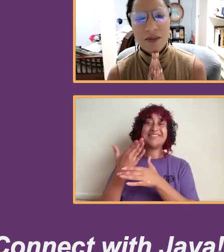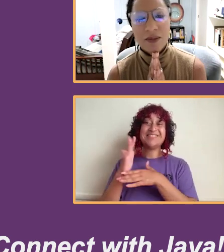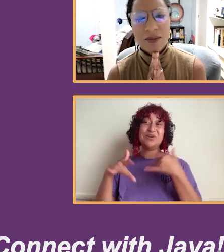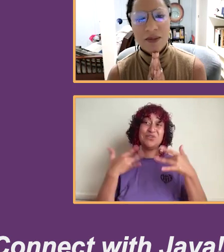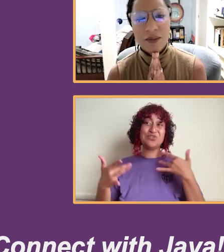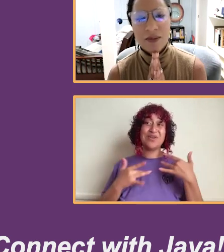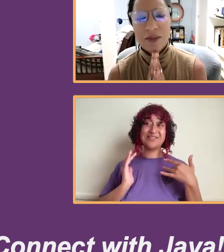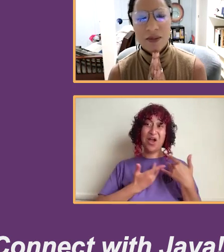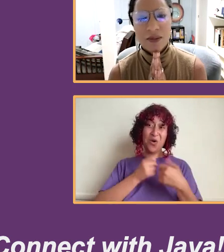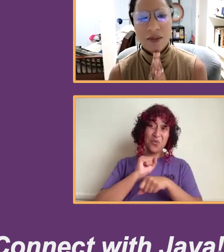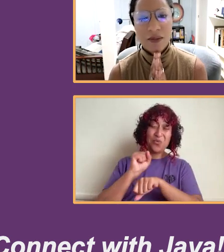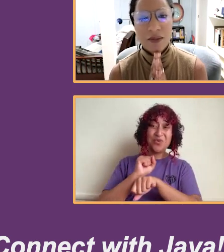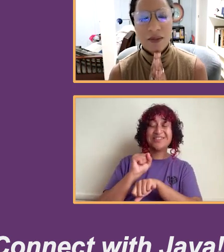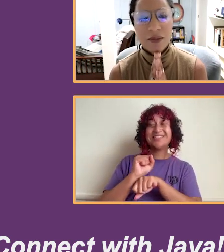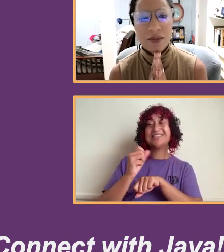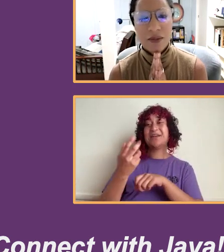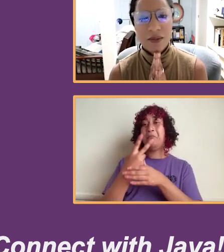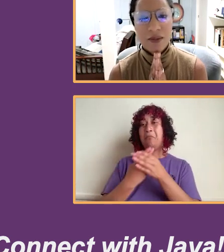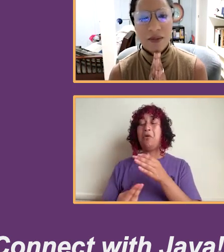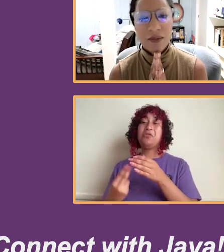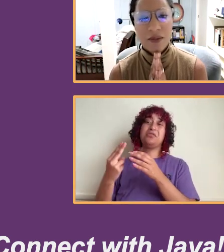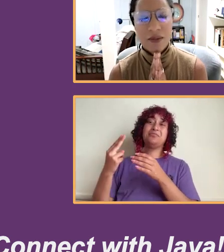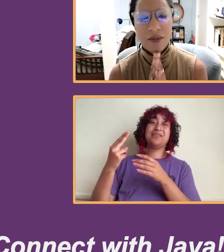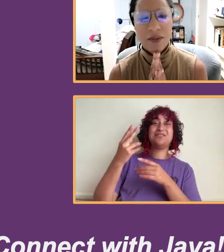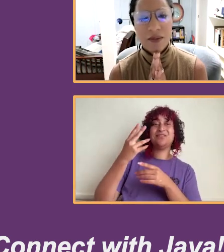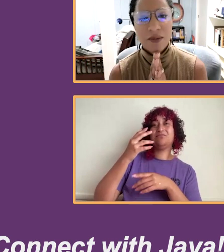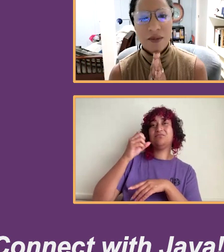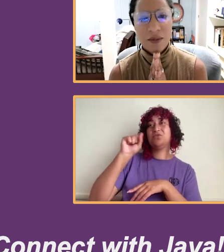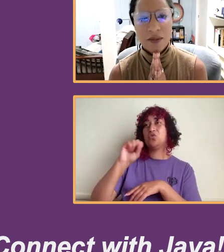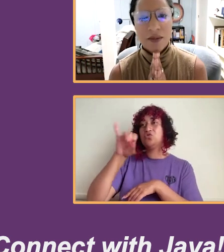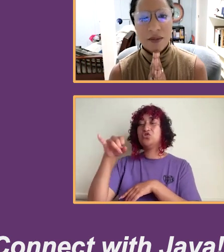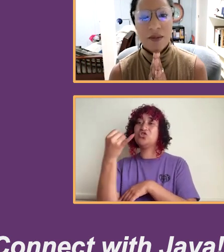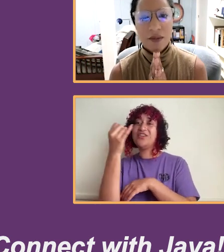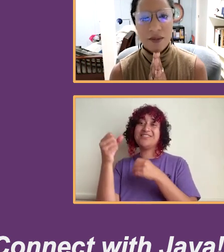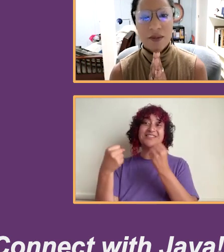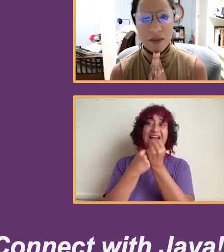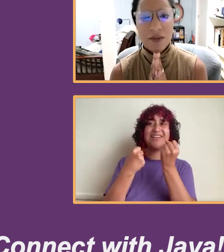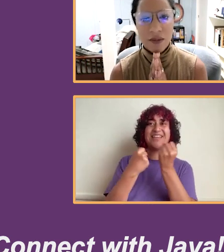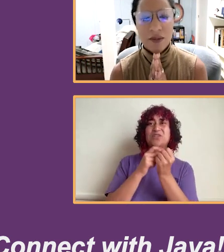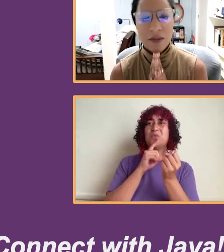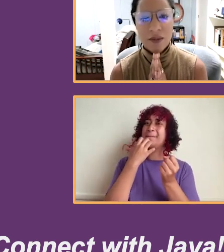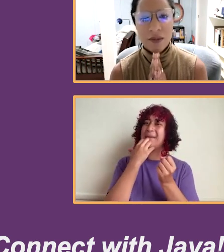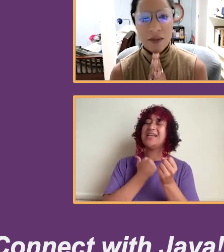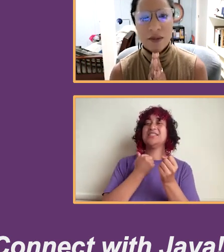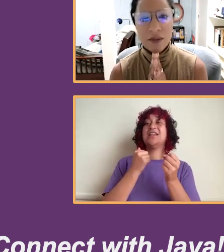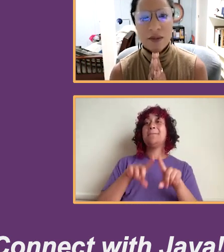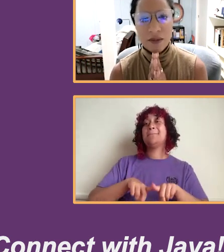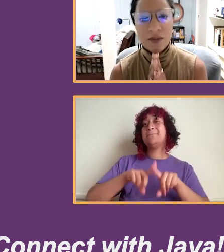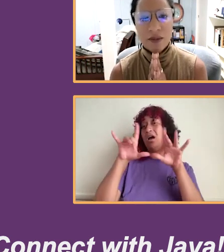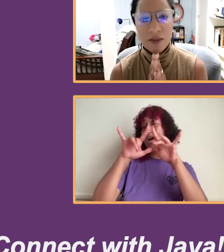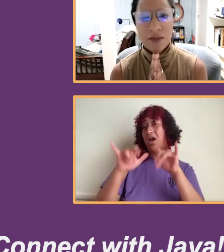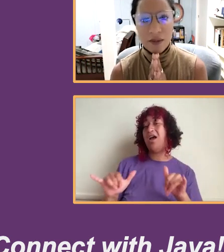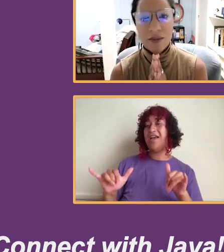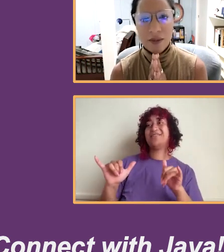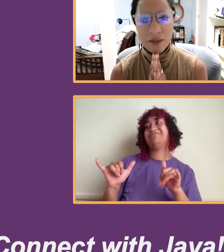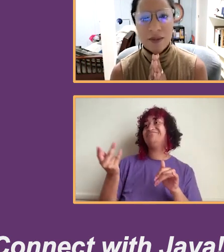that we do, both being social justice advocates and very passionate about this work, but also just getting to be